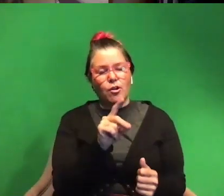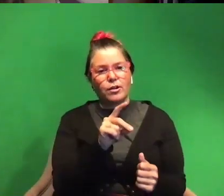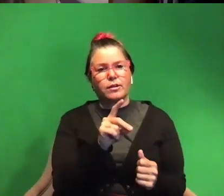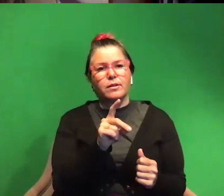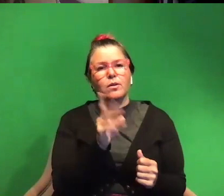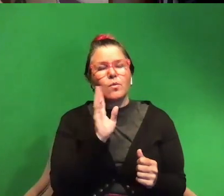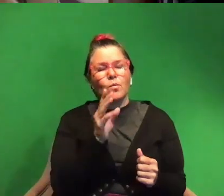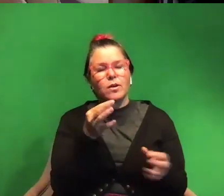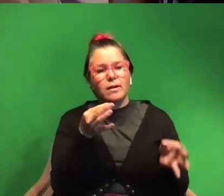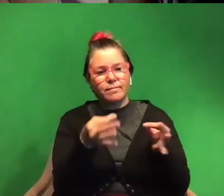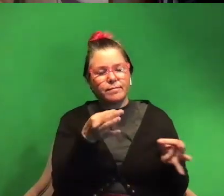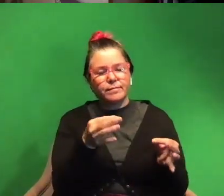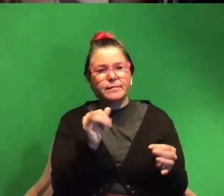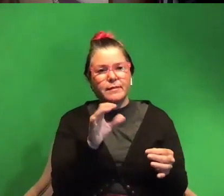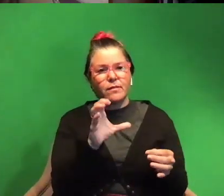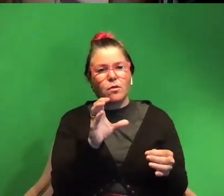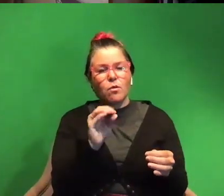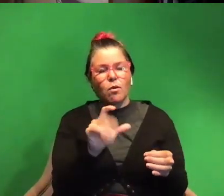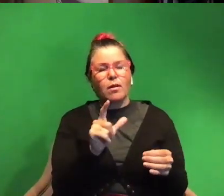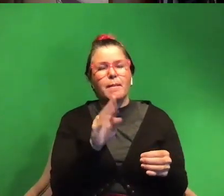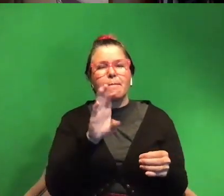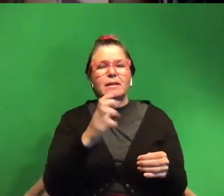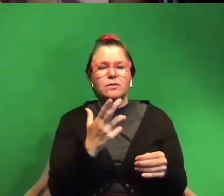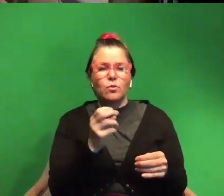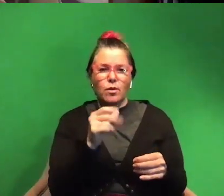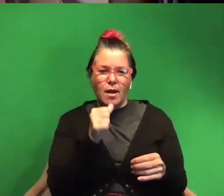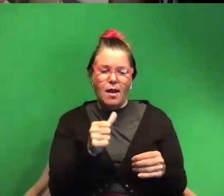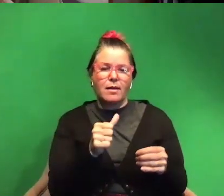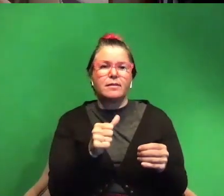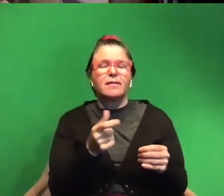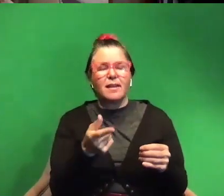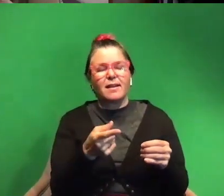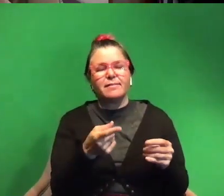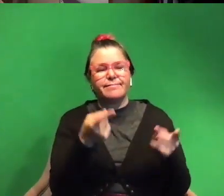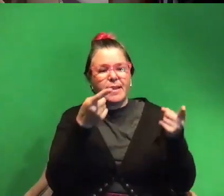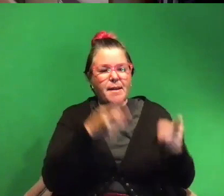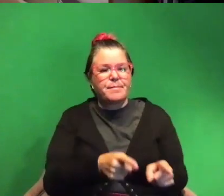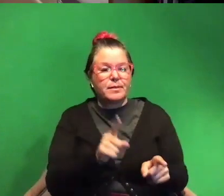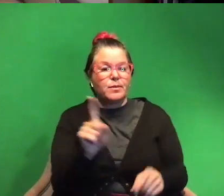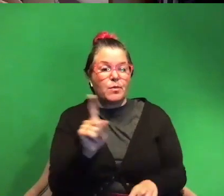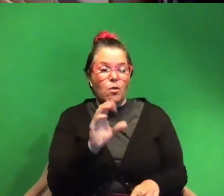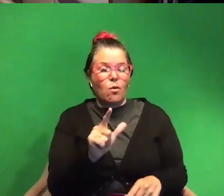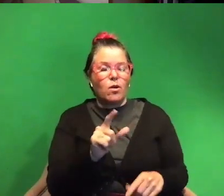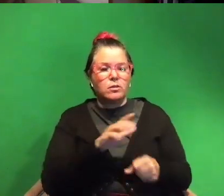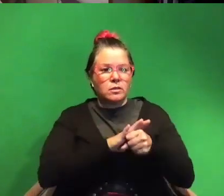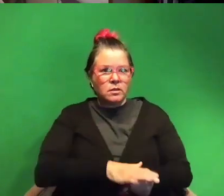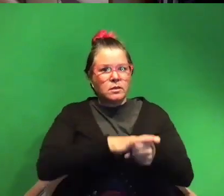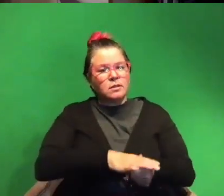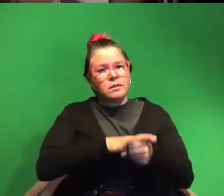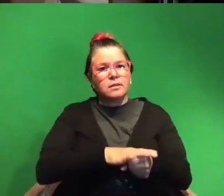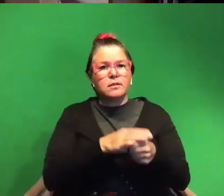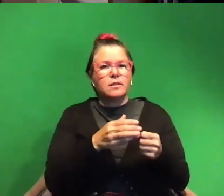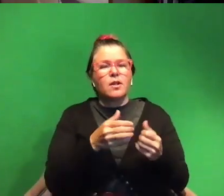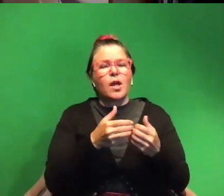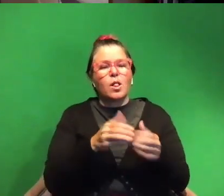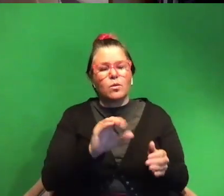tell you whether or not corals are bleached or not. Which is sort of a phenomenon where the corals get really stressed out and they lose this